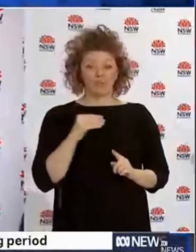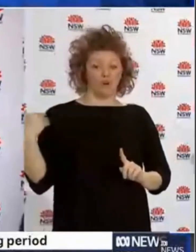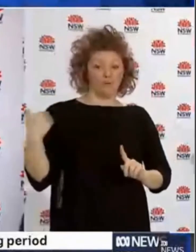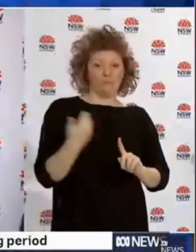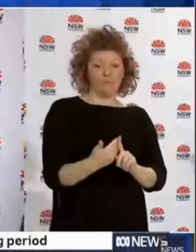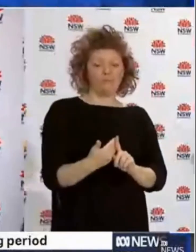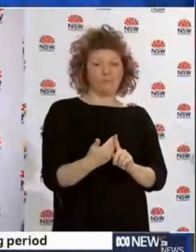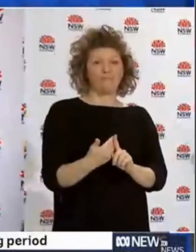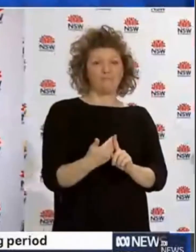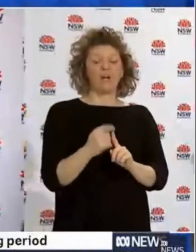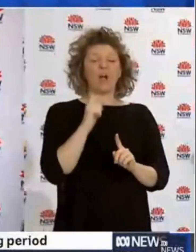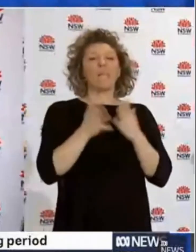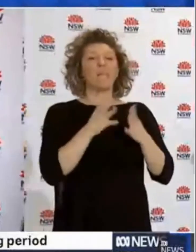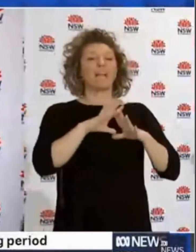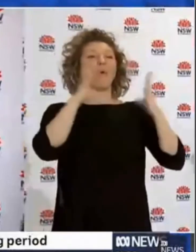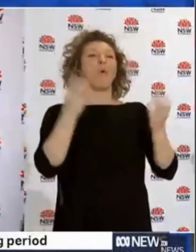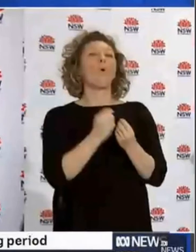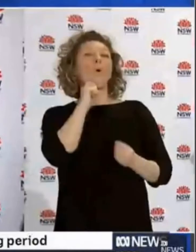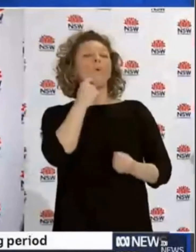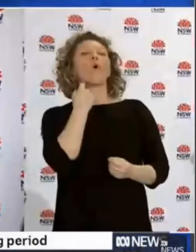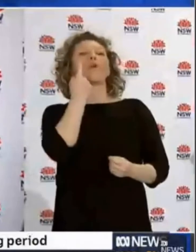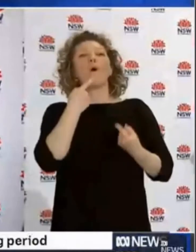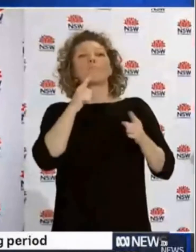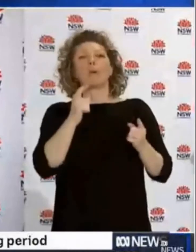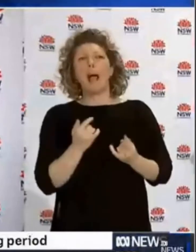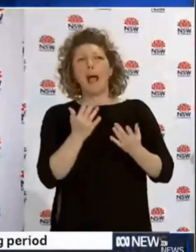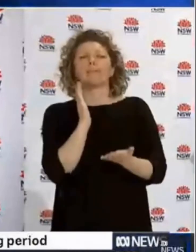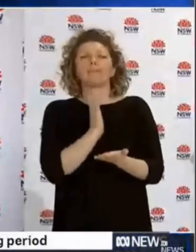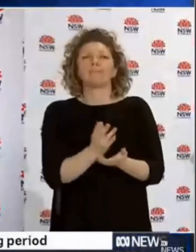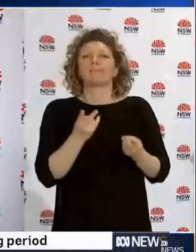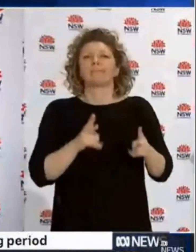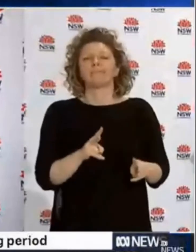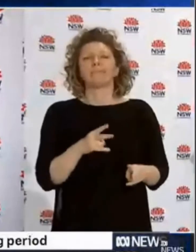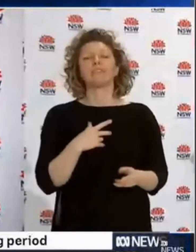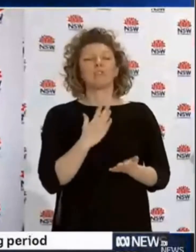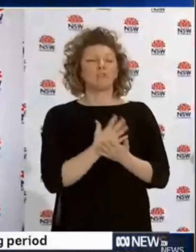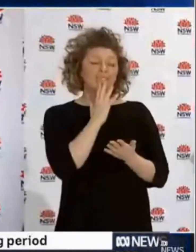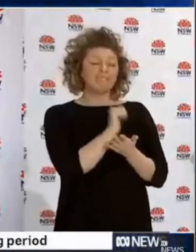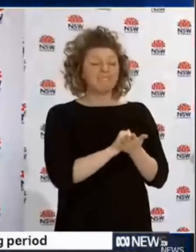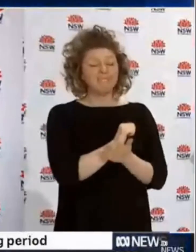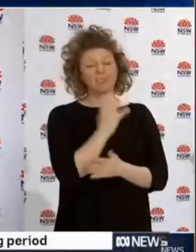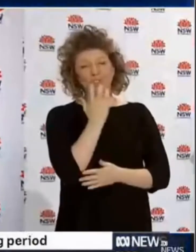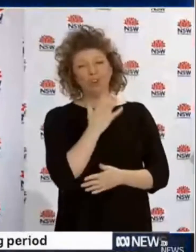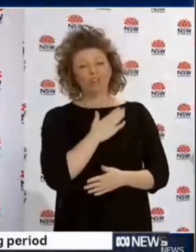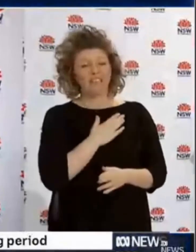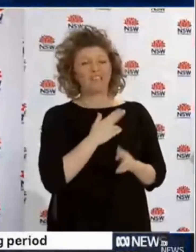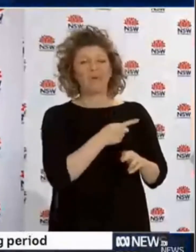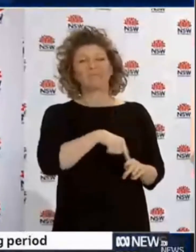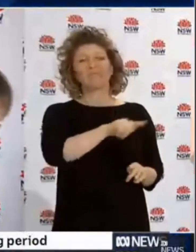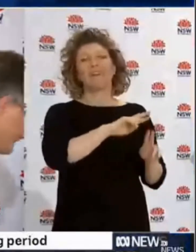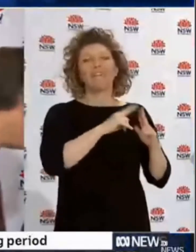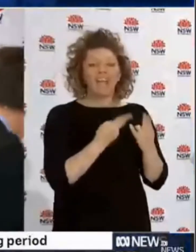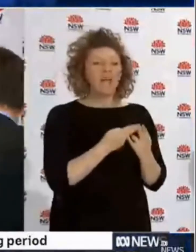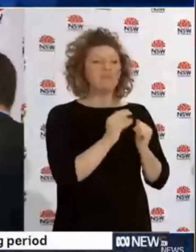outbreak, and will be included in tomorrow's official numbers. We extend our sympathy to family and friends of this person. Thank